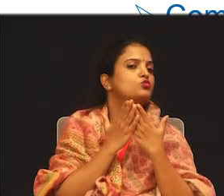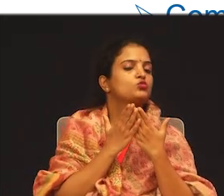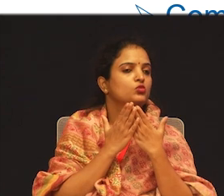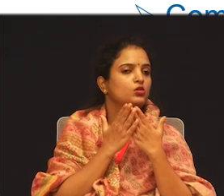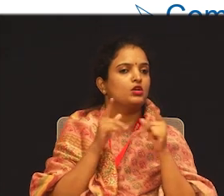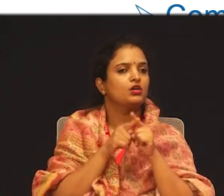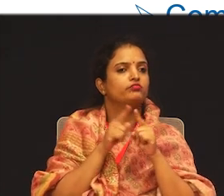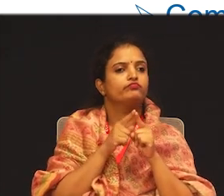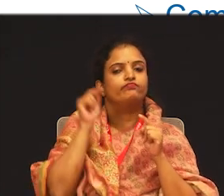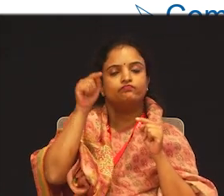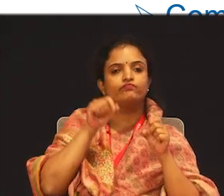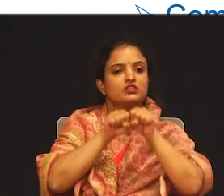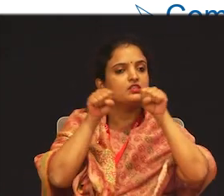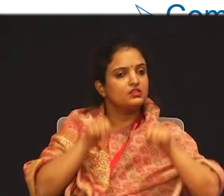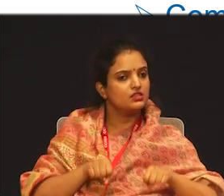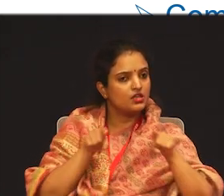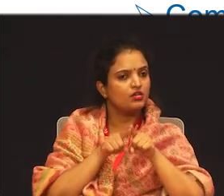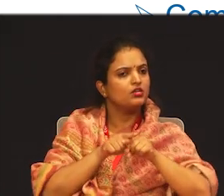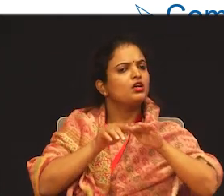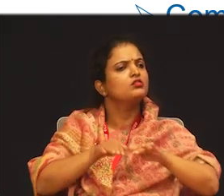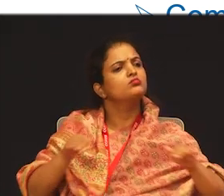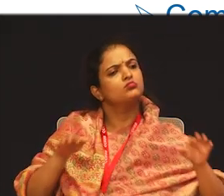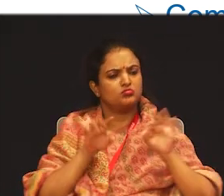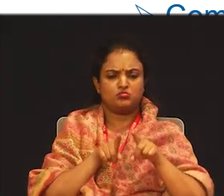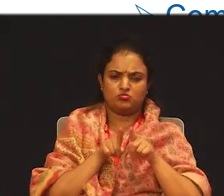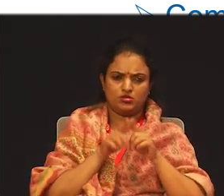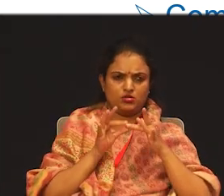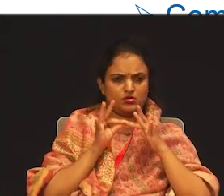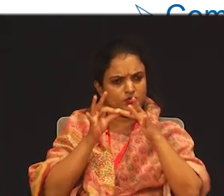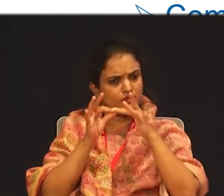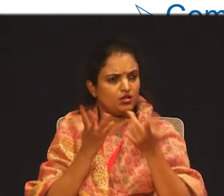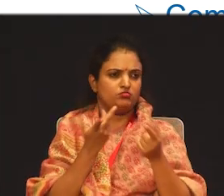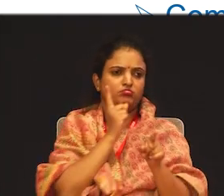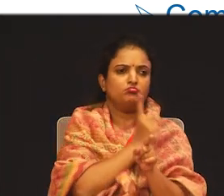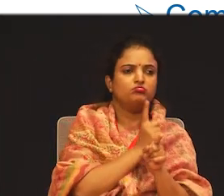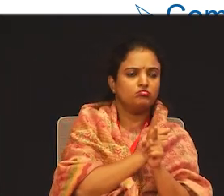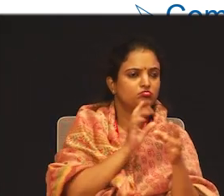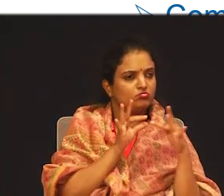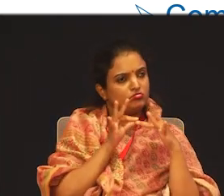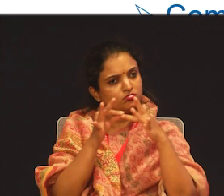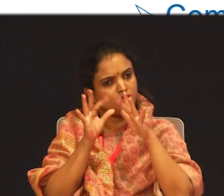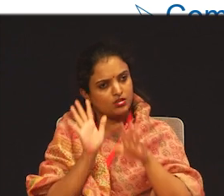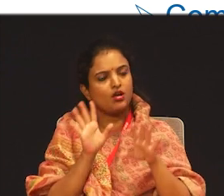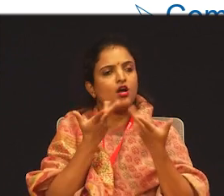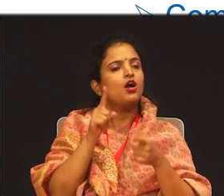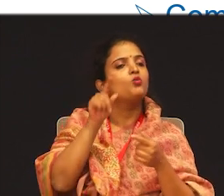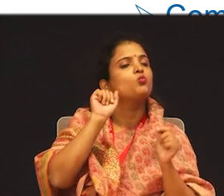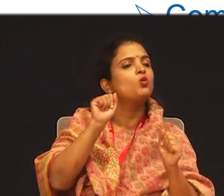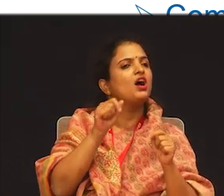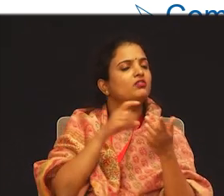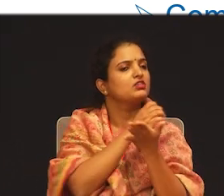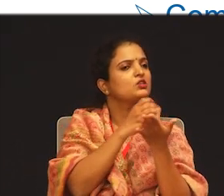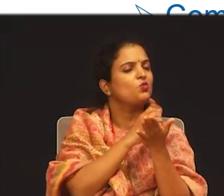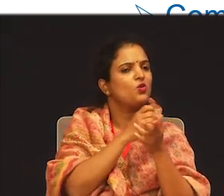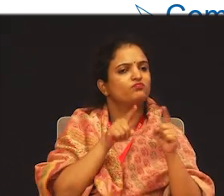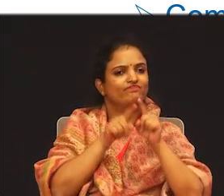education system, where the children are special, the teachers are special, the curriculum is also special, everything